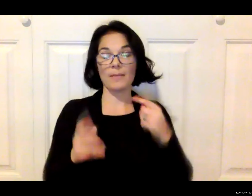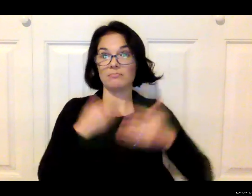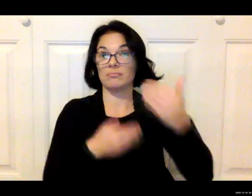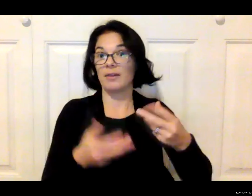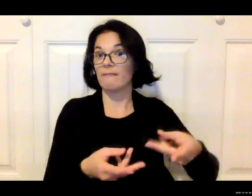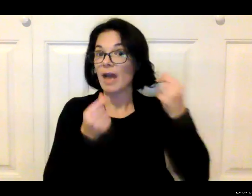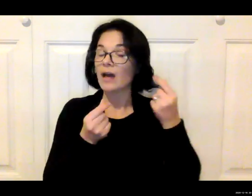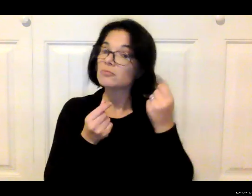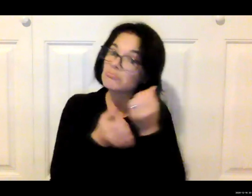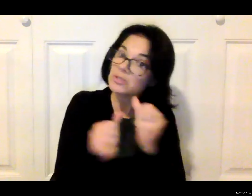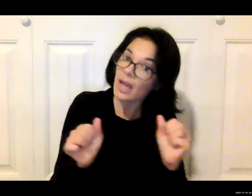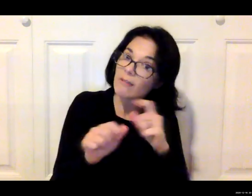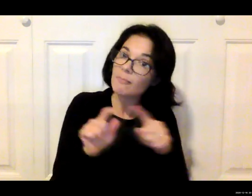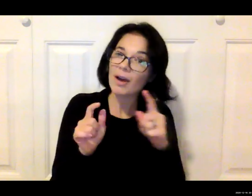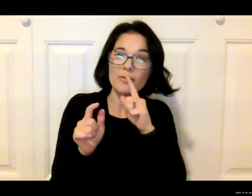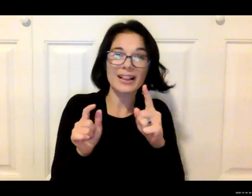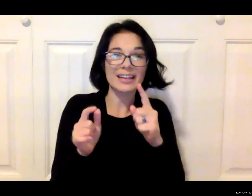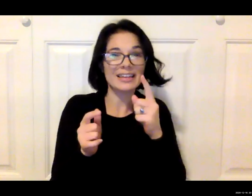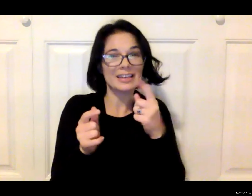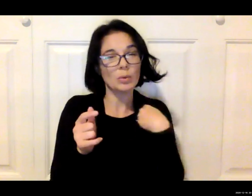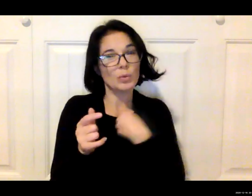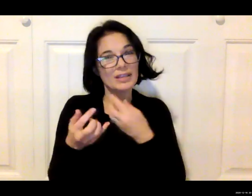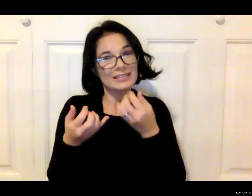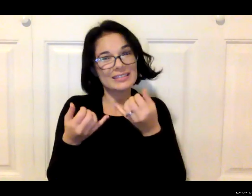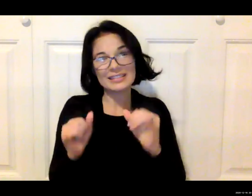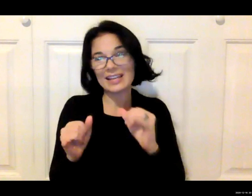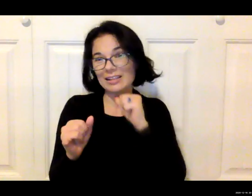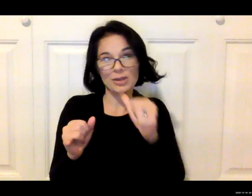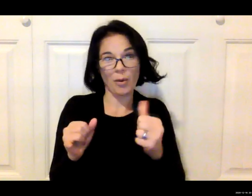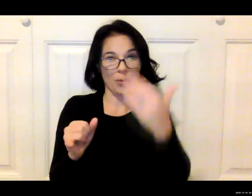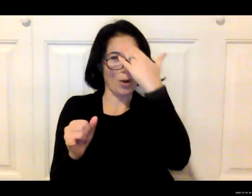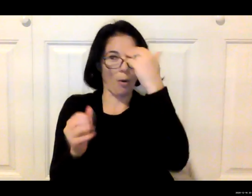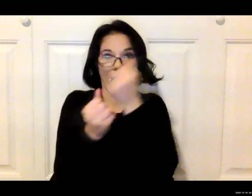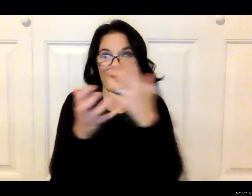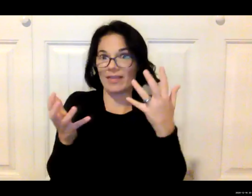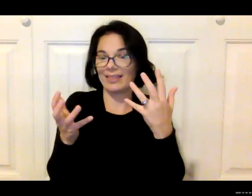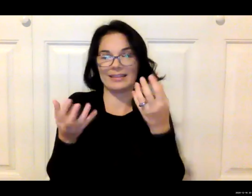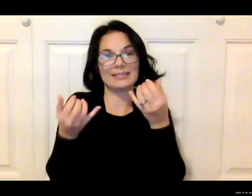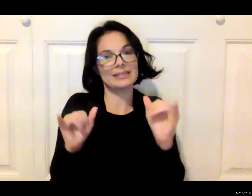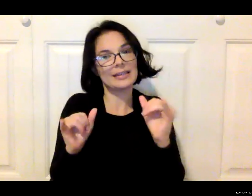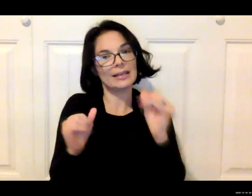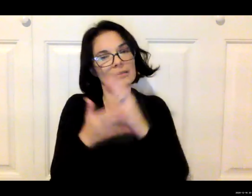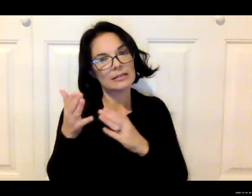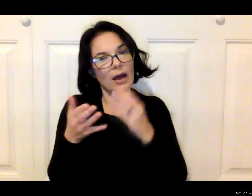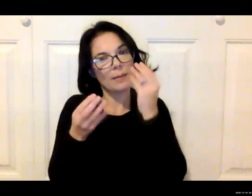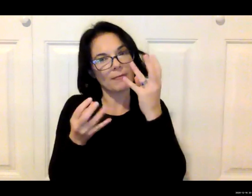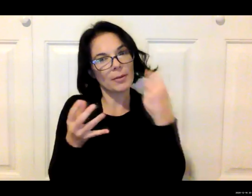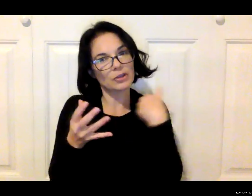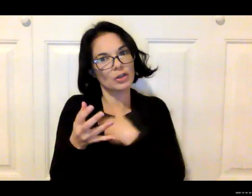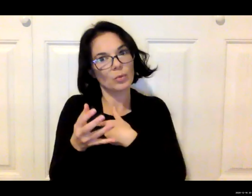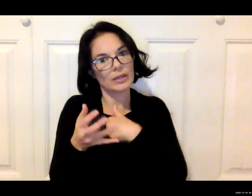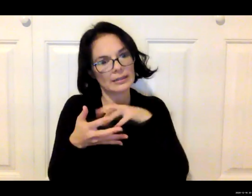safely. There's still a lot of information that we are still not fully aware of. So it's recommended that everyone continue to follow